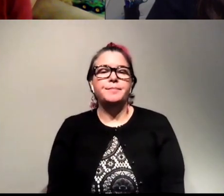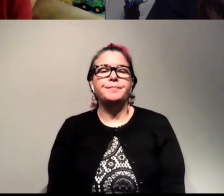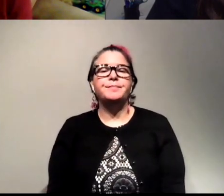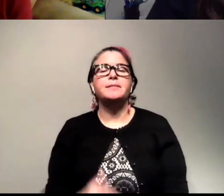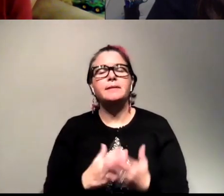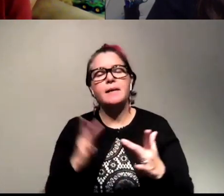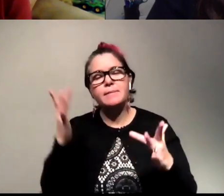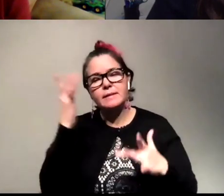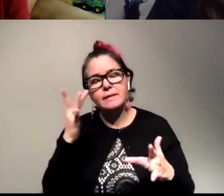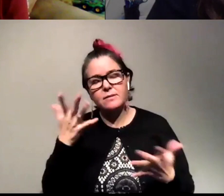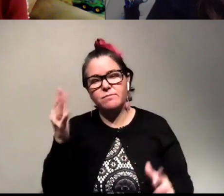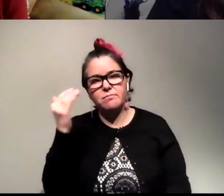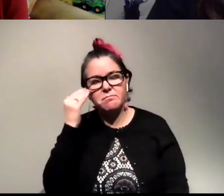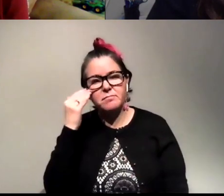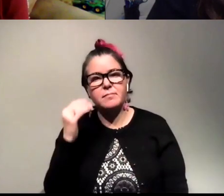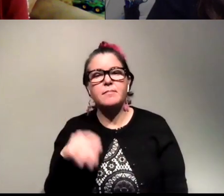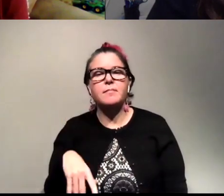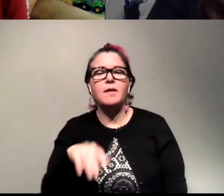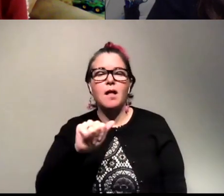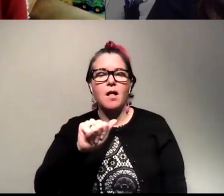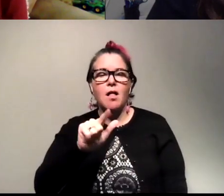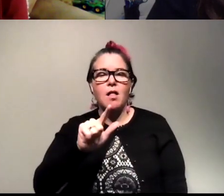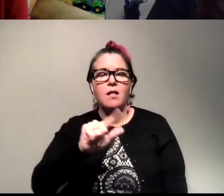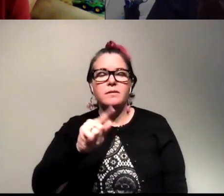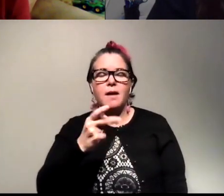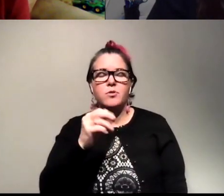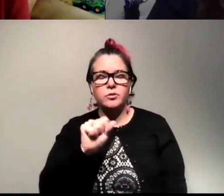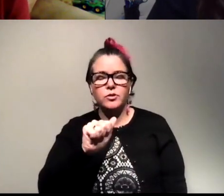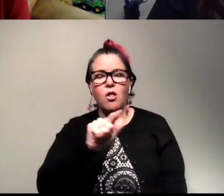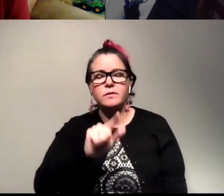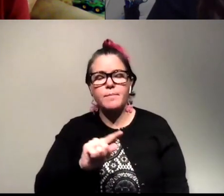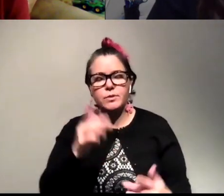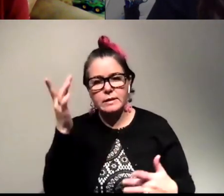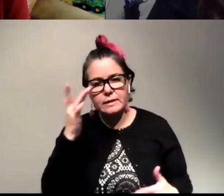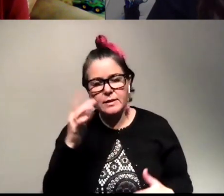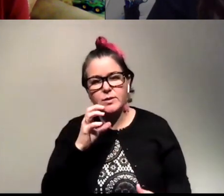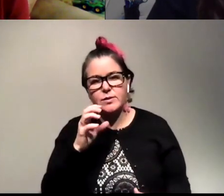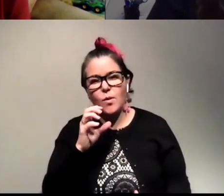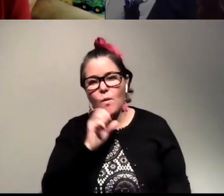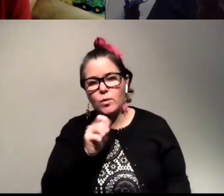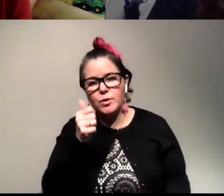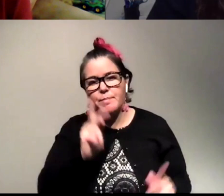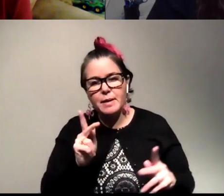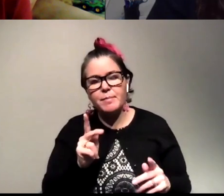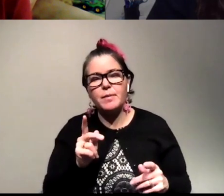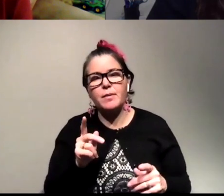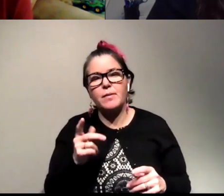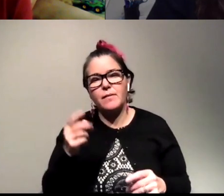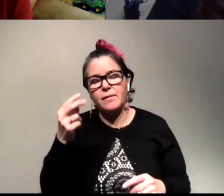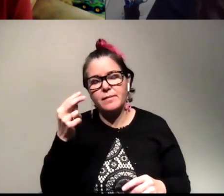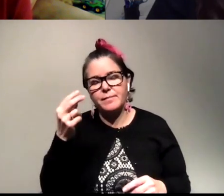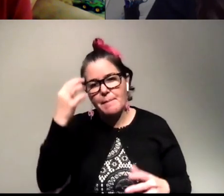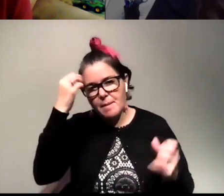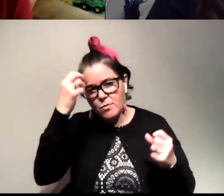diseases that maybe you're familiar with are things like Alzheimer's disease, where elderly people can start having memory